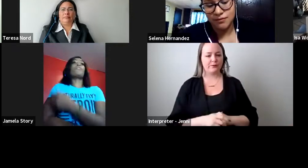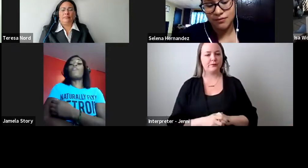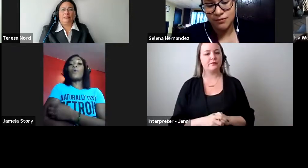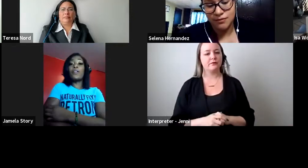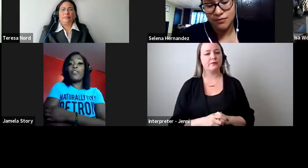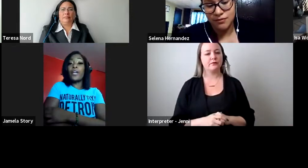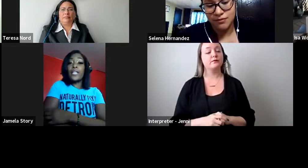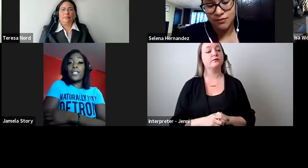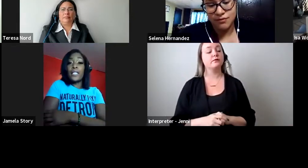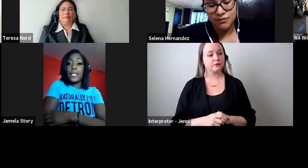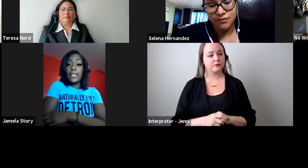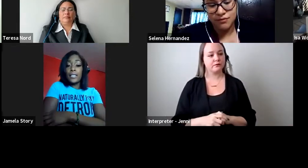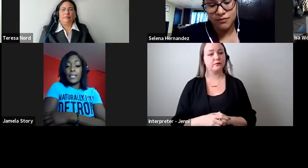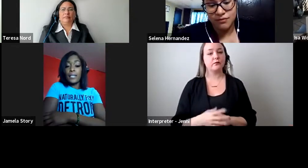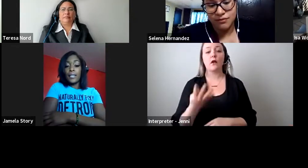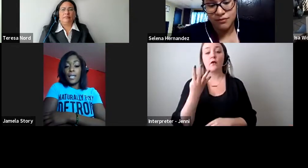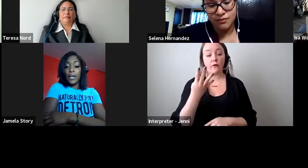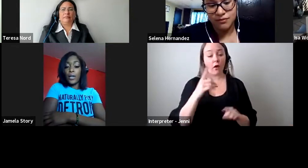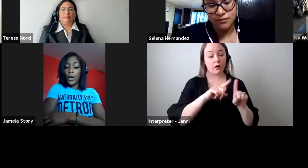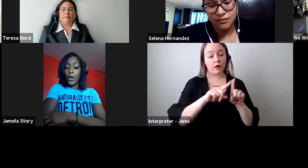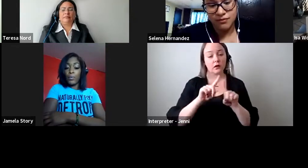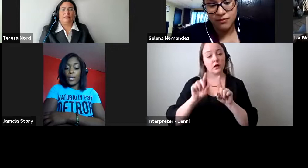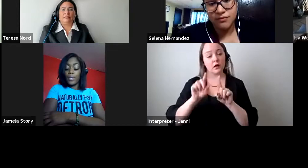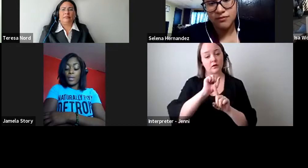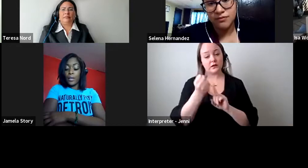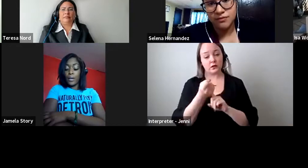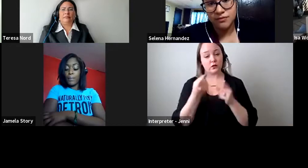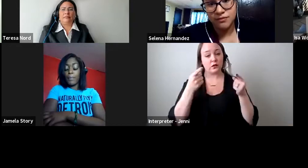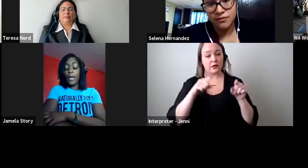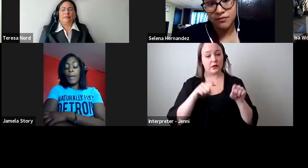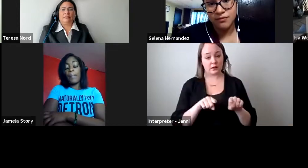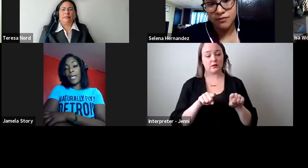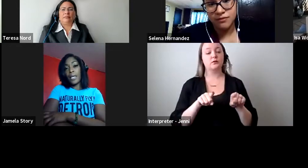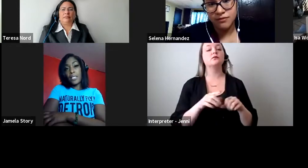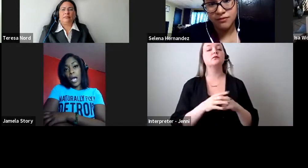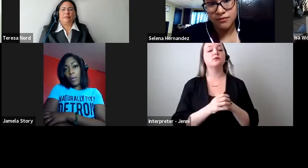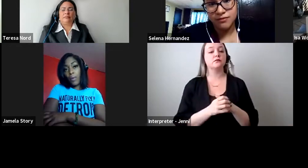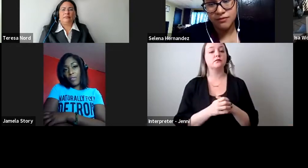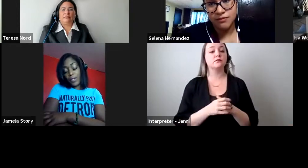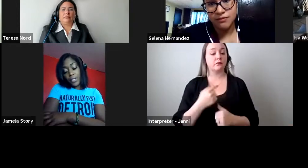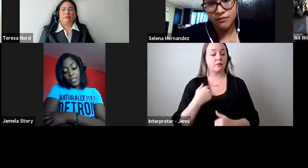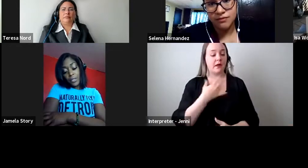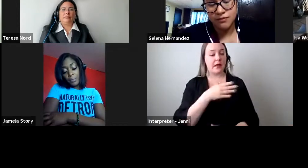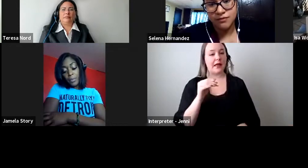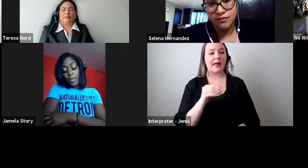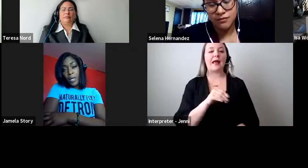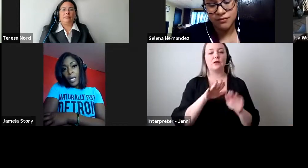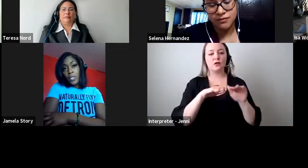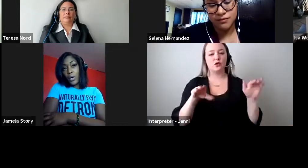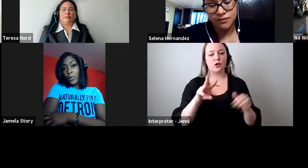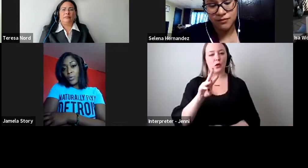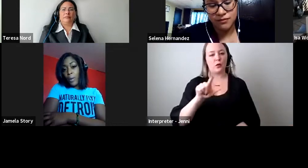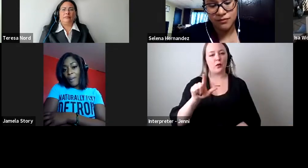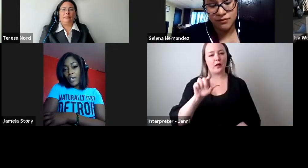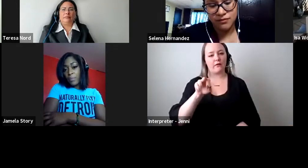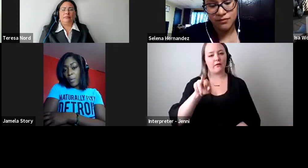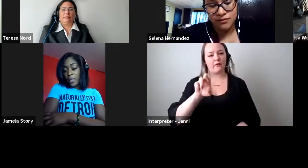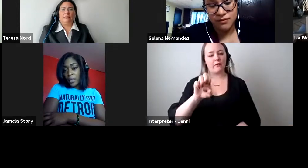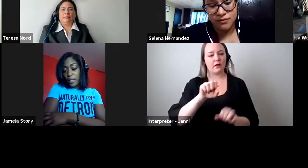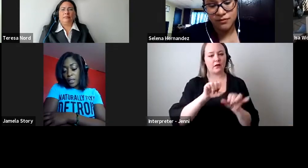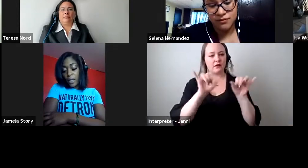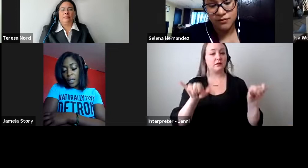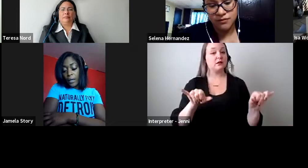Well, there was 4 different incidents that occurred with me and the child welfare system. So during my